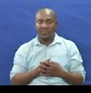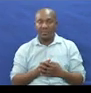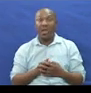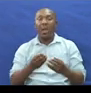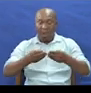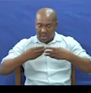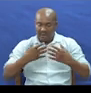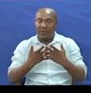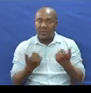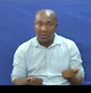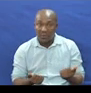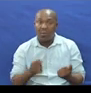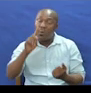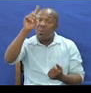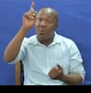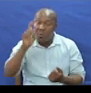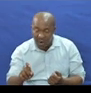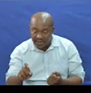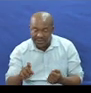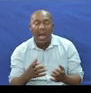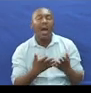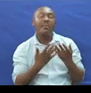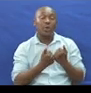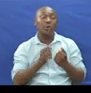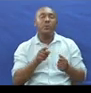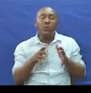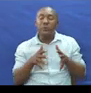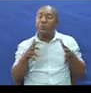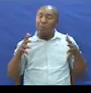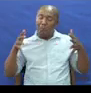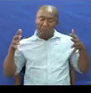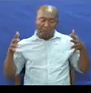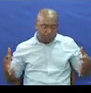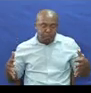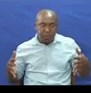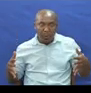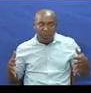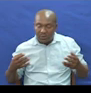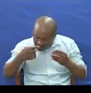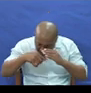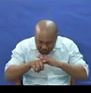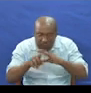Why? Because he was too big to pass through the tunnel.